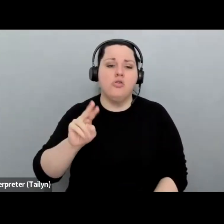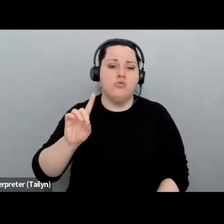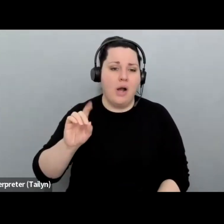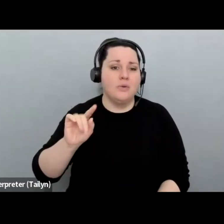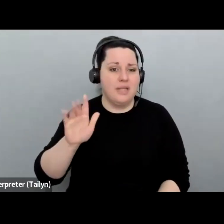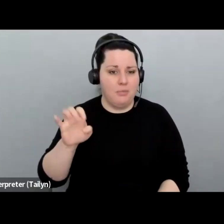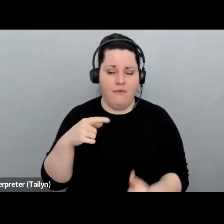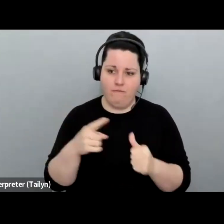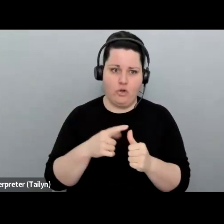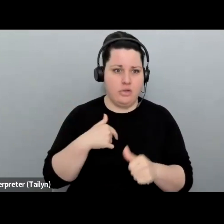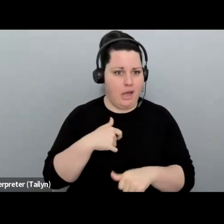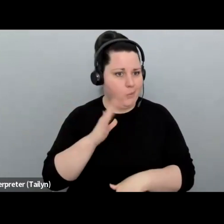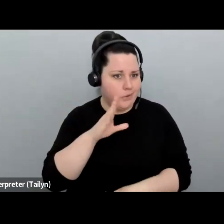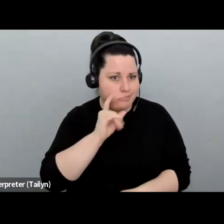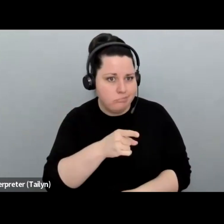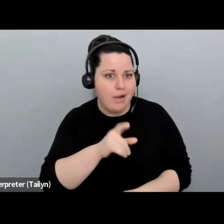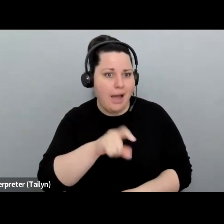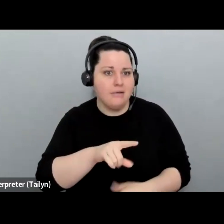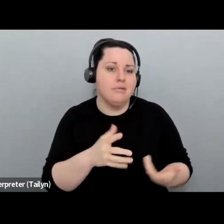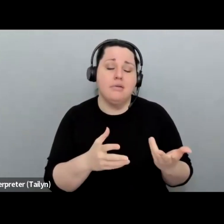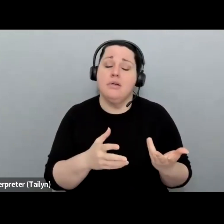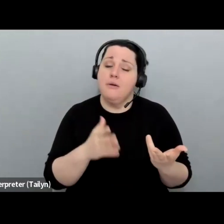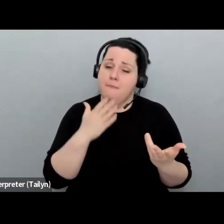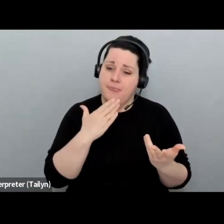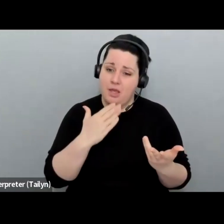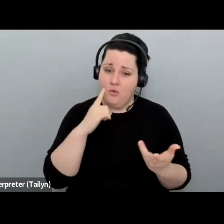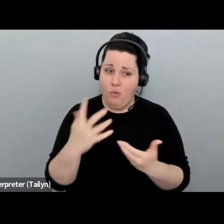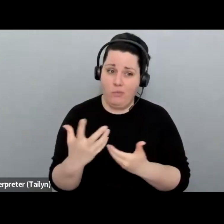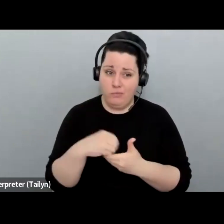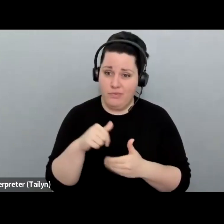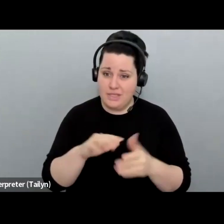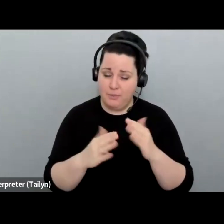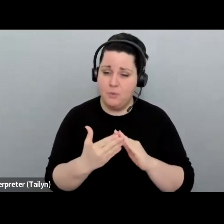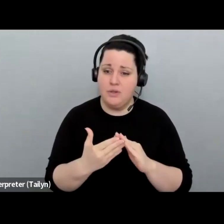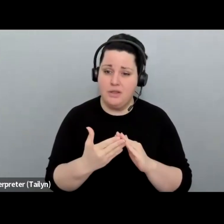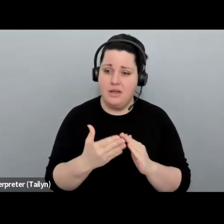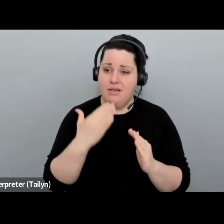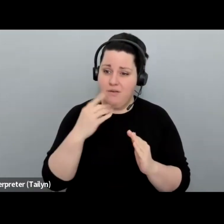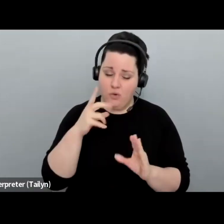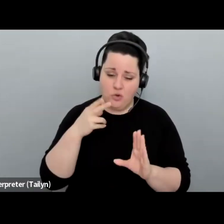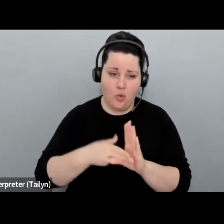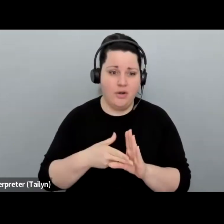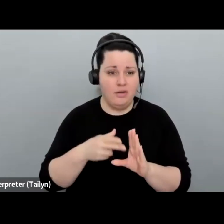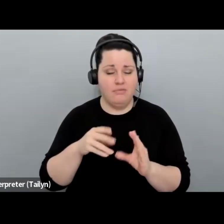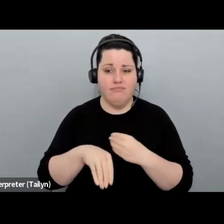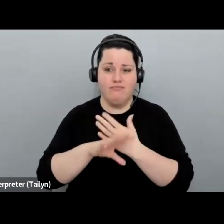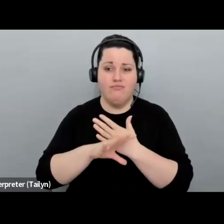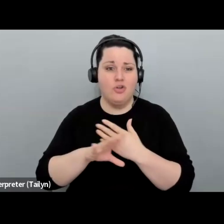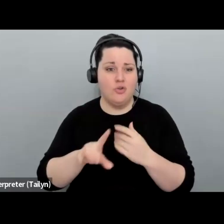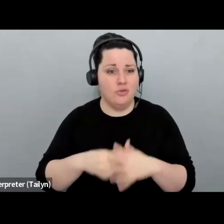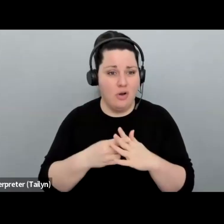the first place I go. Thank you for being a part of this community and joining us for the virtual kickoff of this